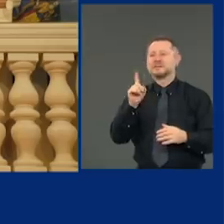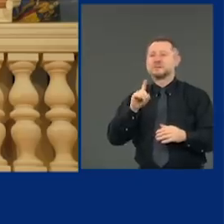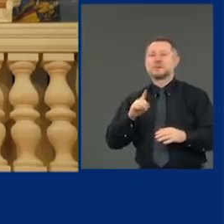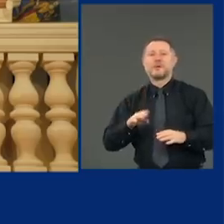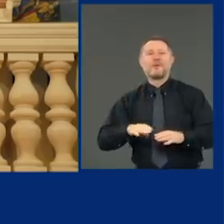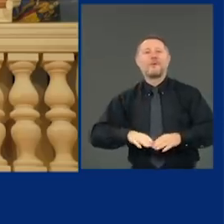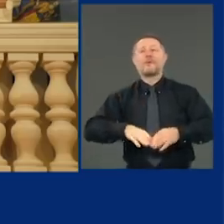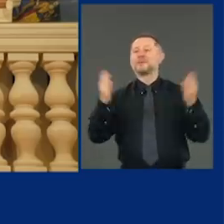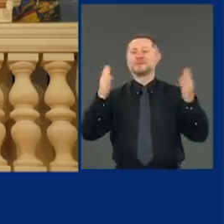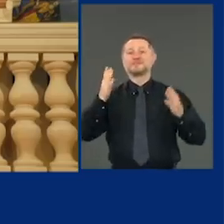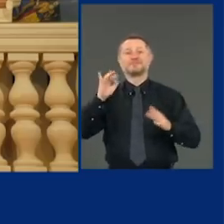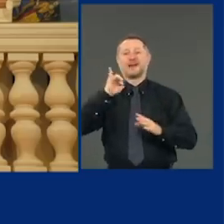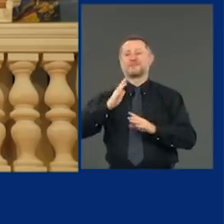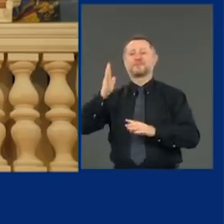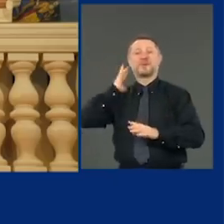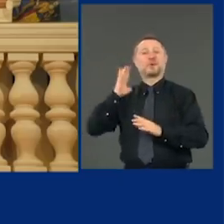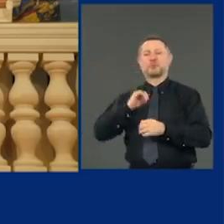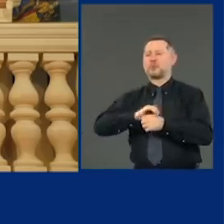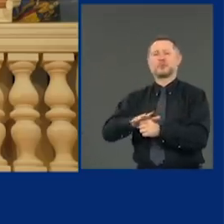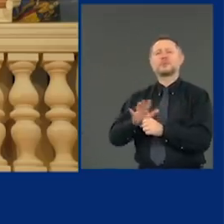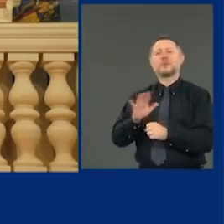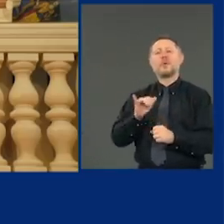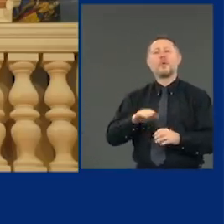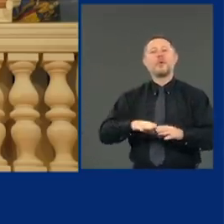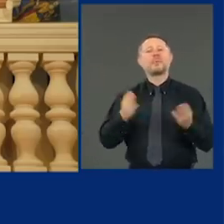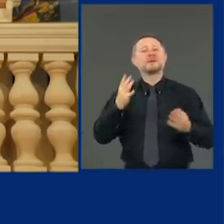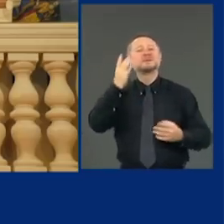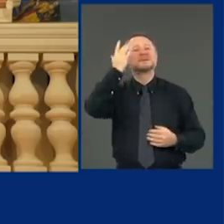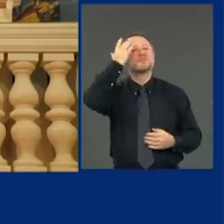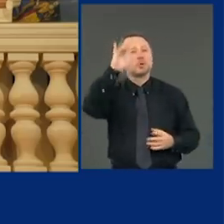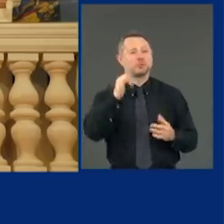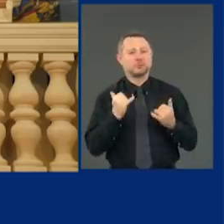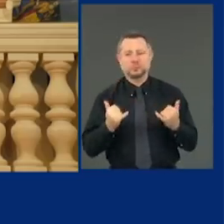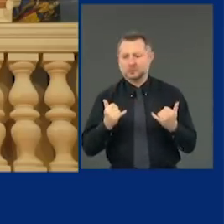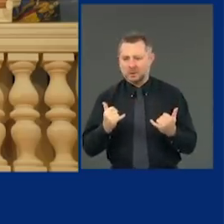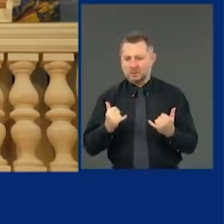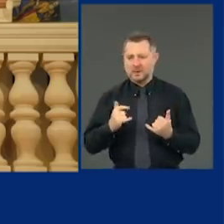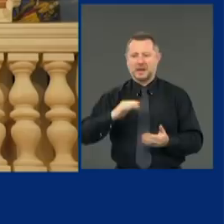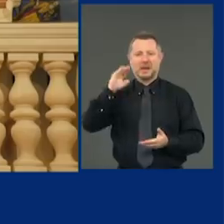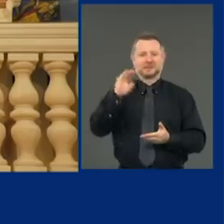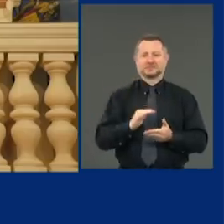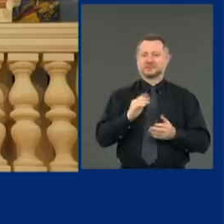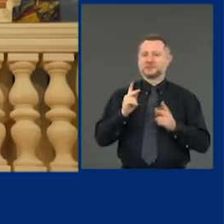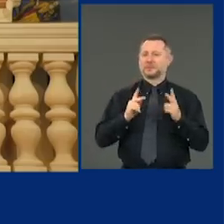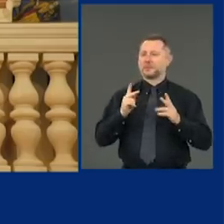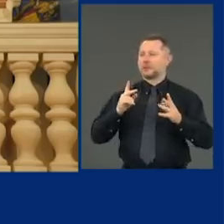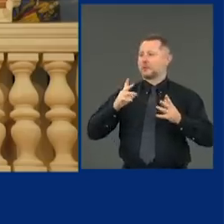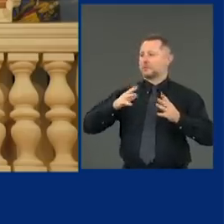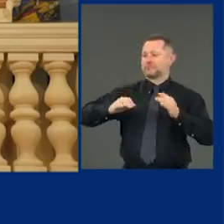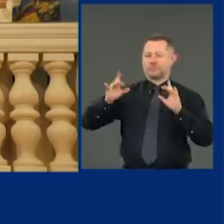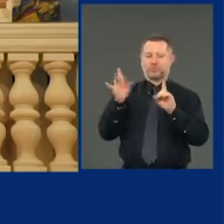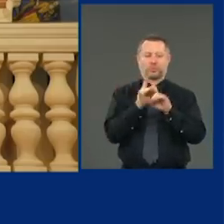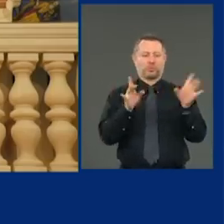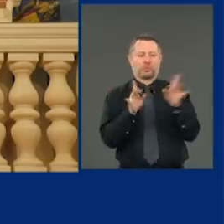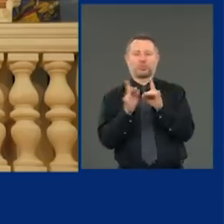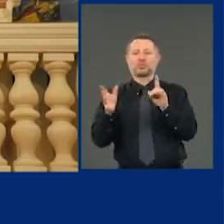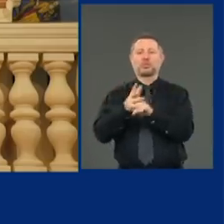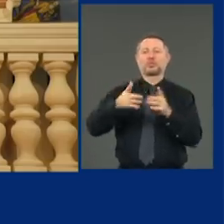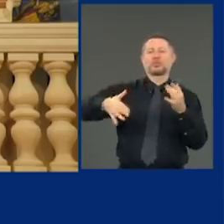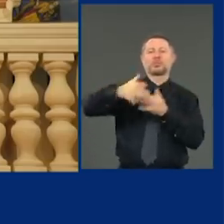before. Fewer people, wearing masks, new precautions that the